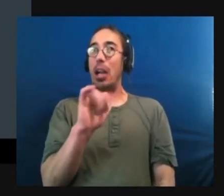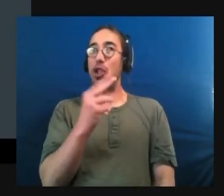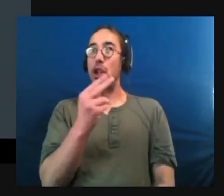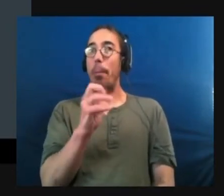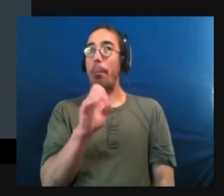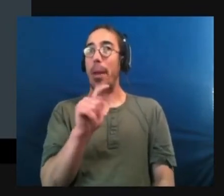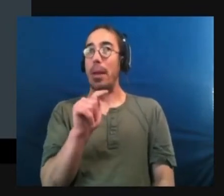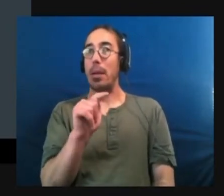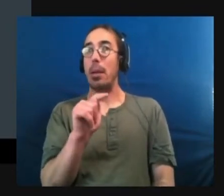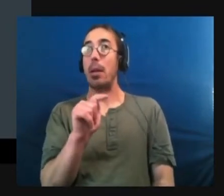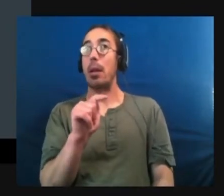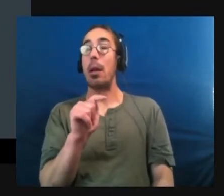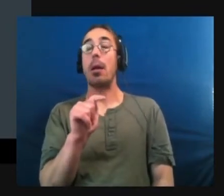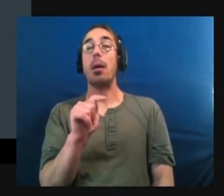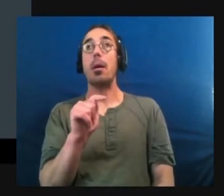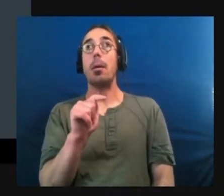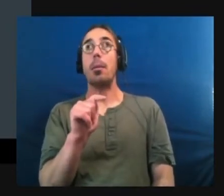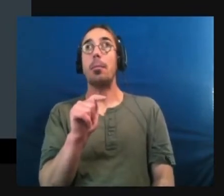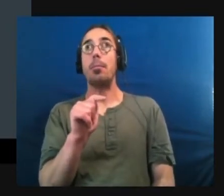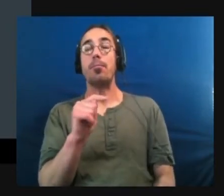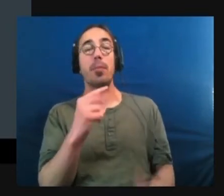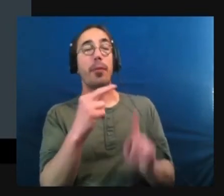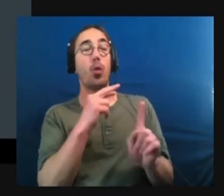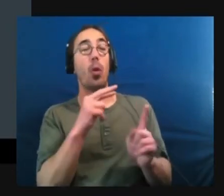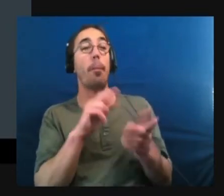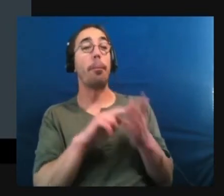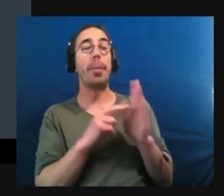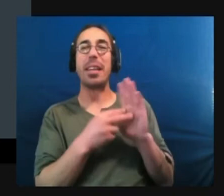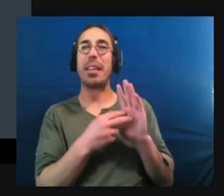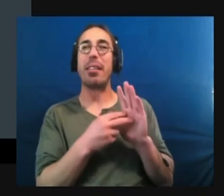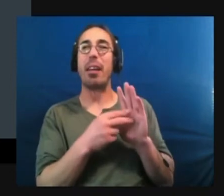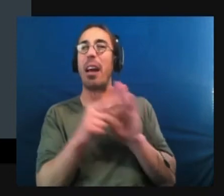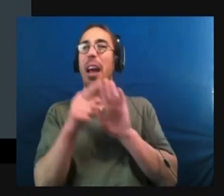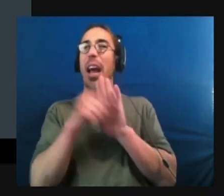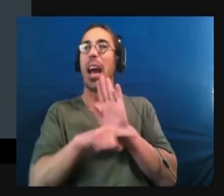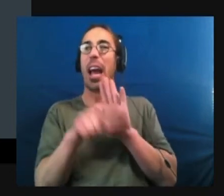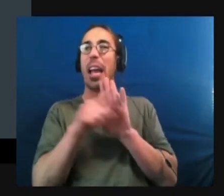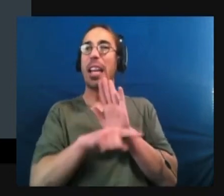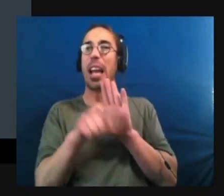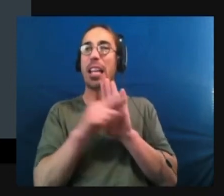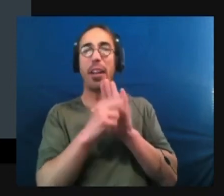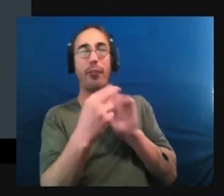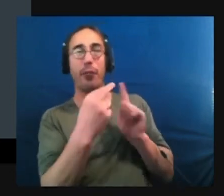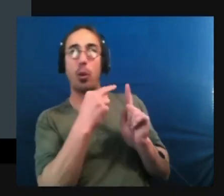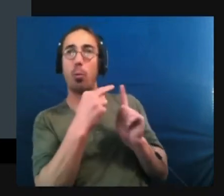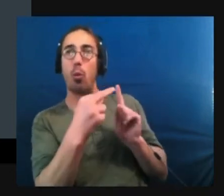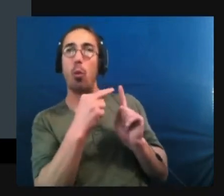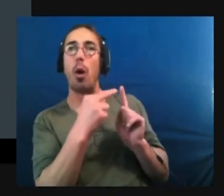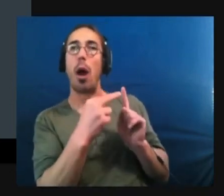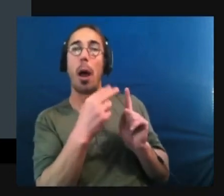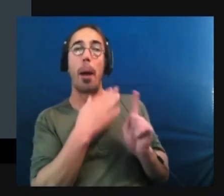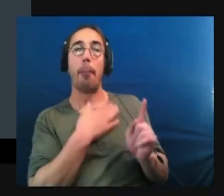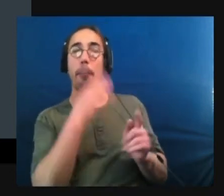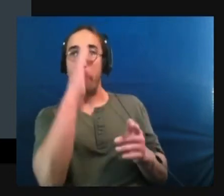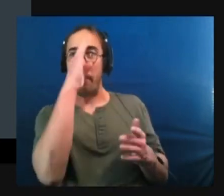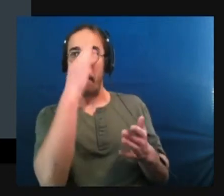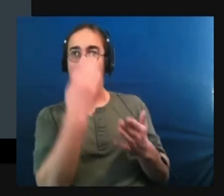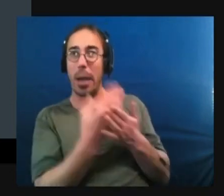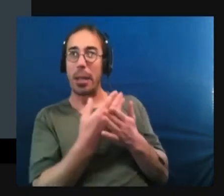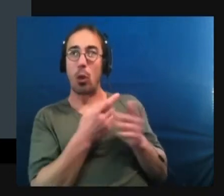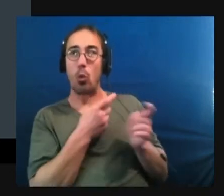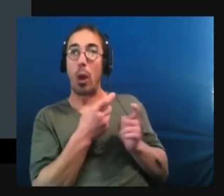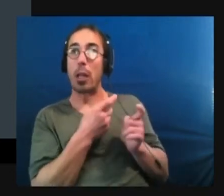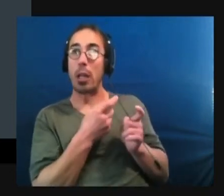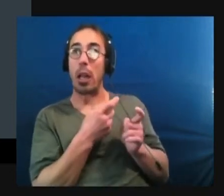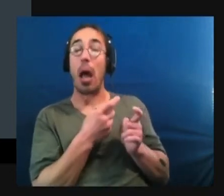The view of attachment would create some kind of negative stigma around the fact that my son is just as regulated and he's